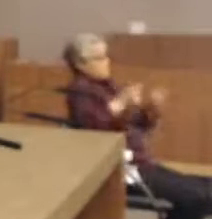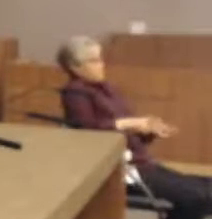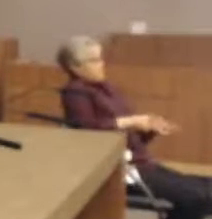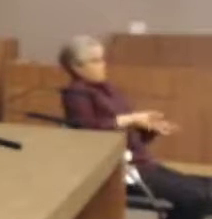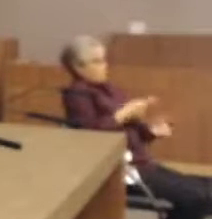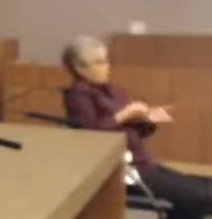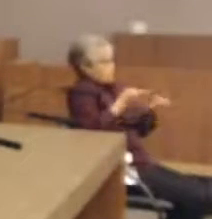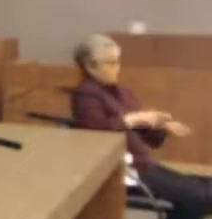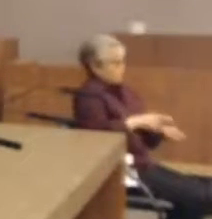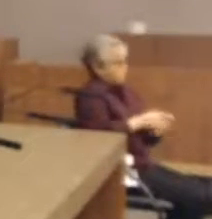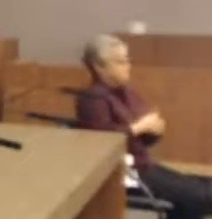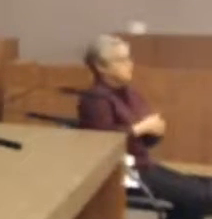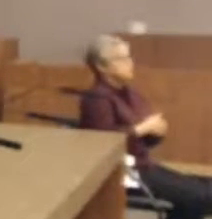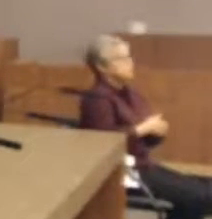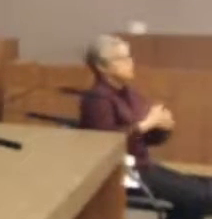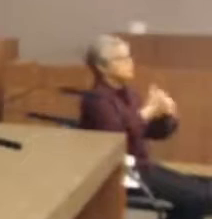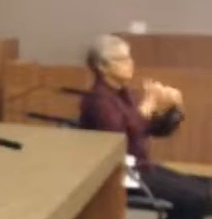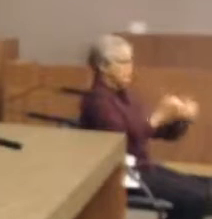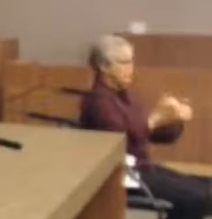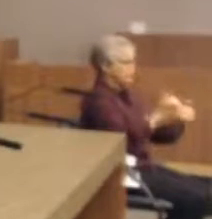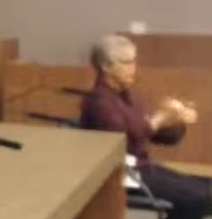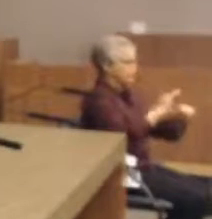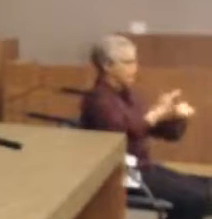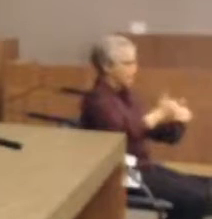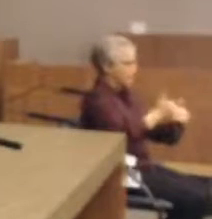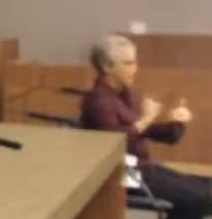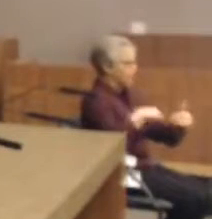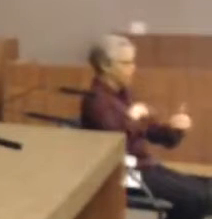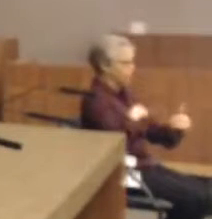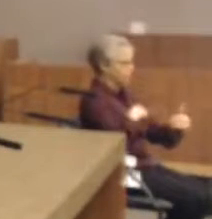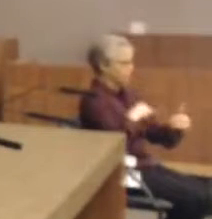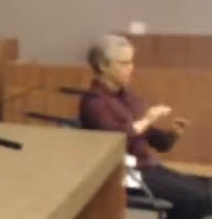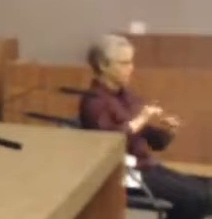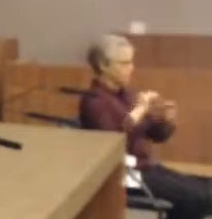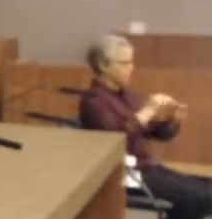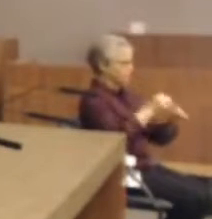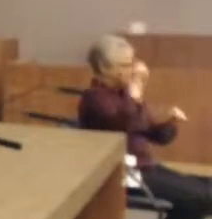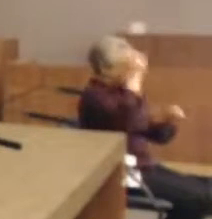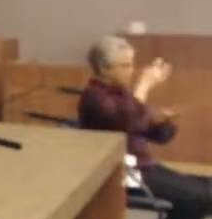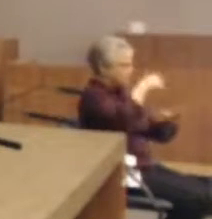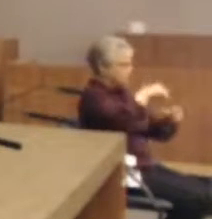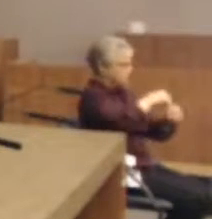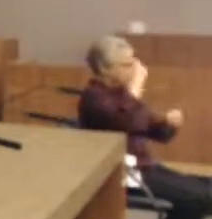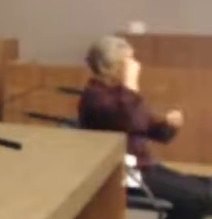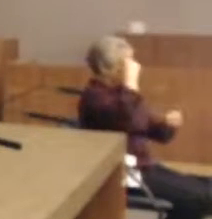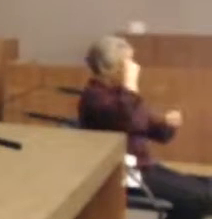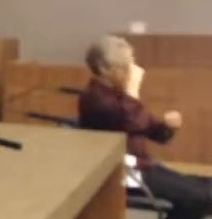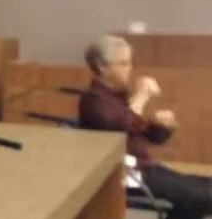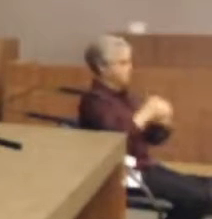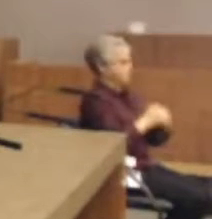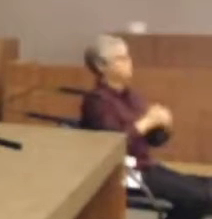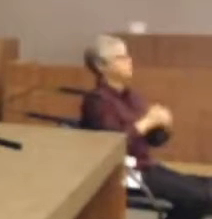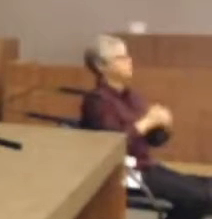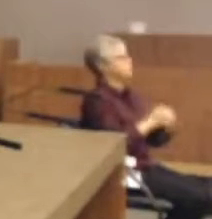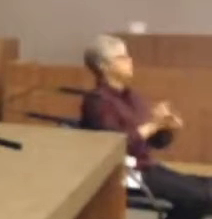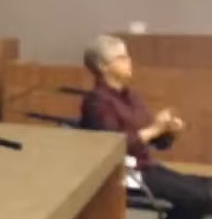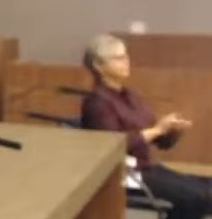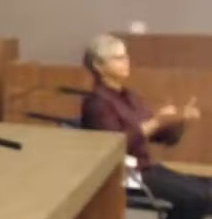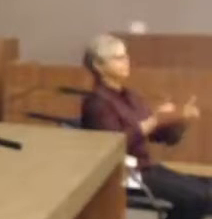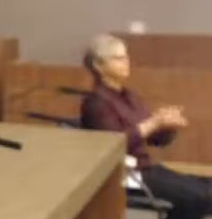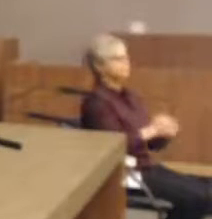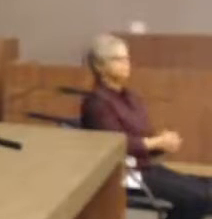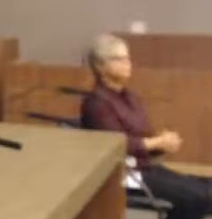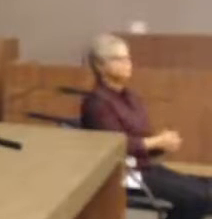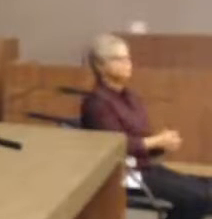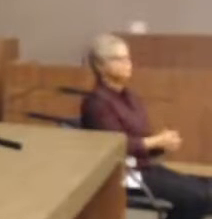putting information into our brain and how it's processing, because it's very different. So let's see. If we